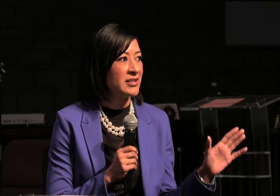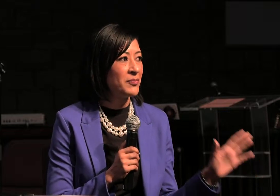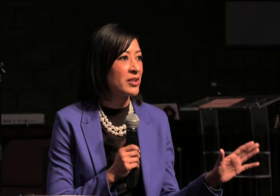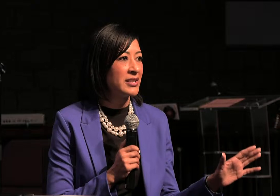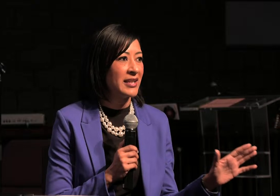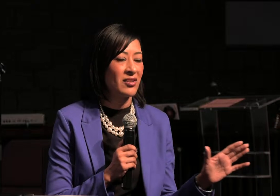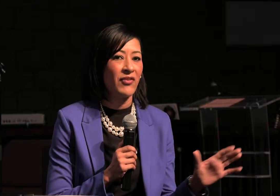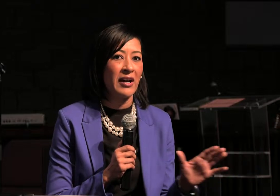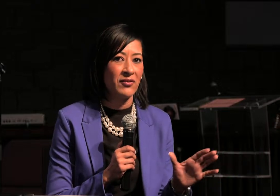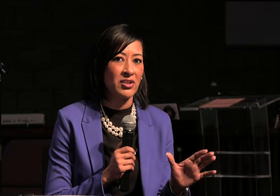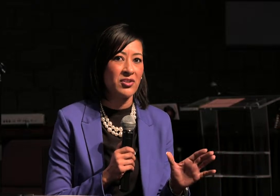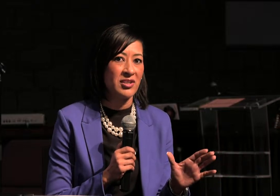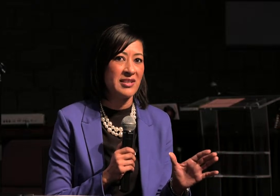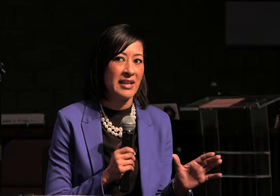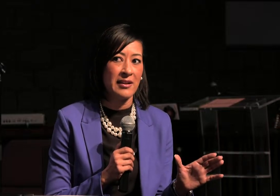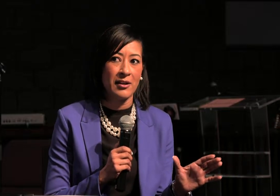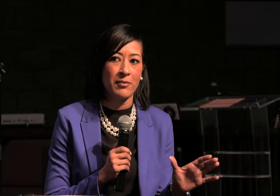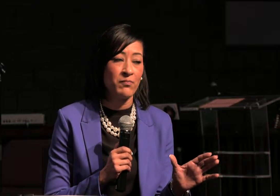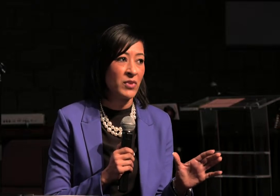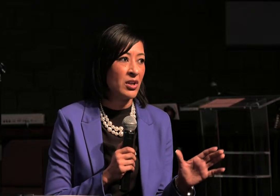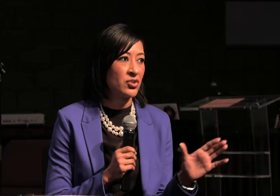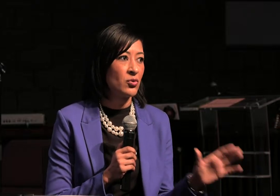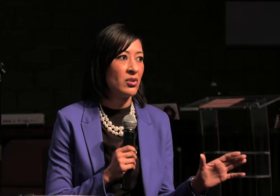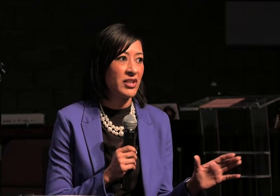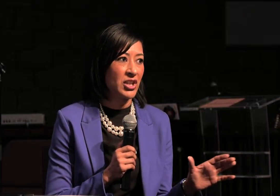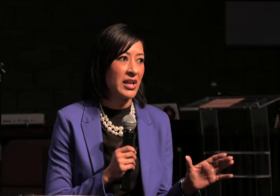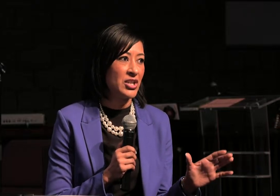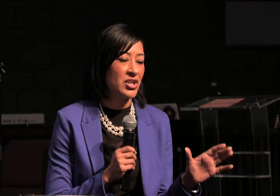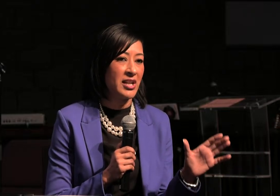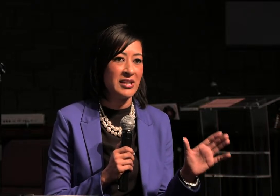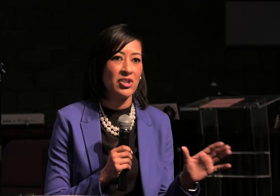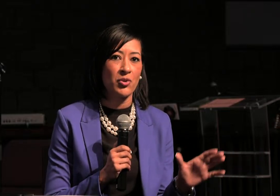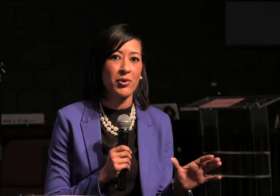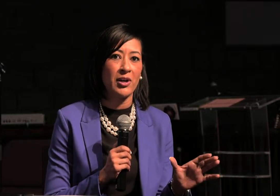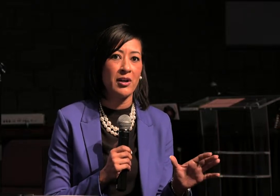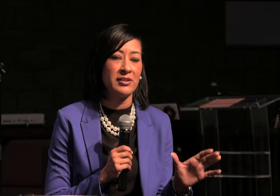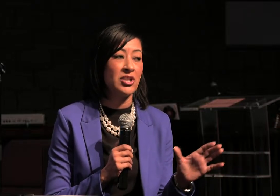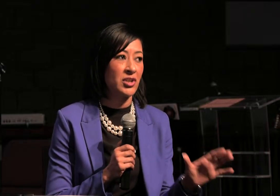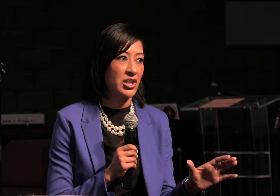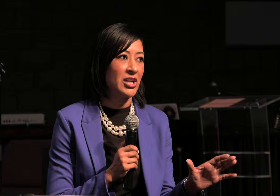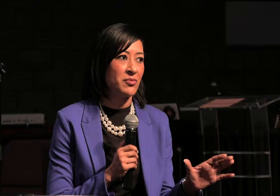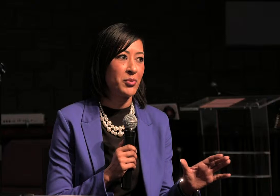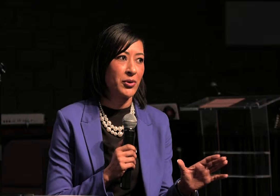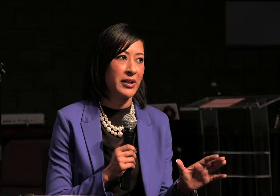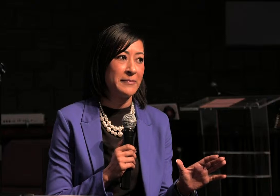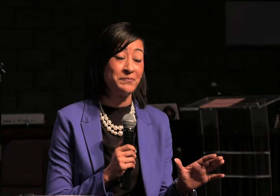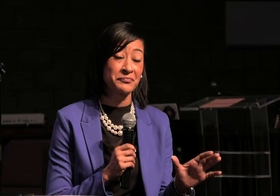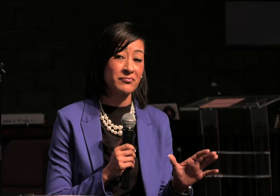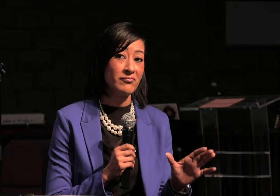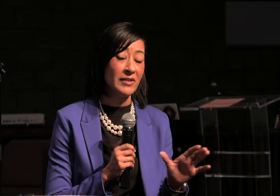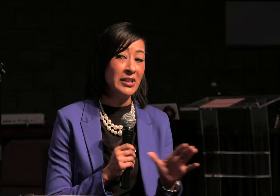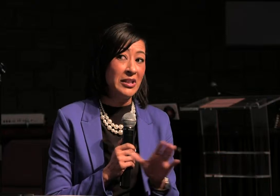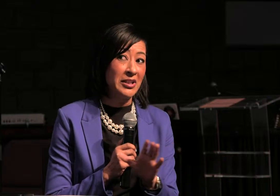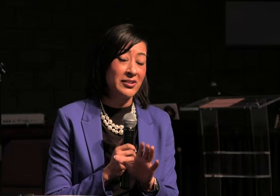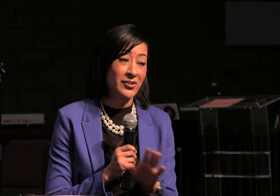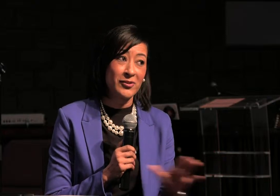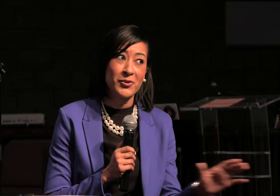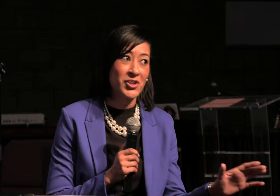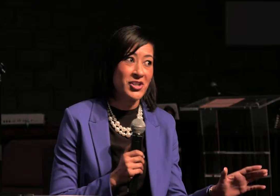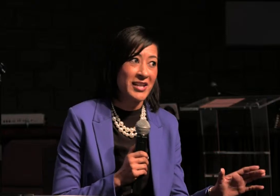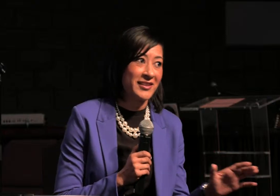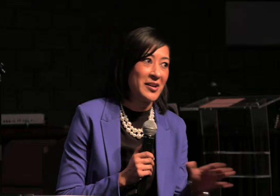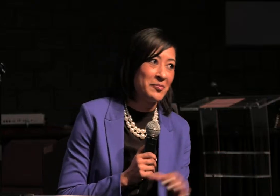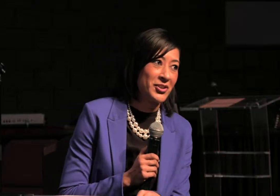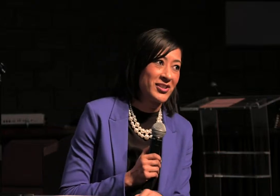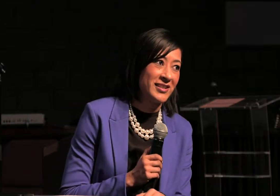It typically takes 5 years to stand up a school of education and a teacher education program. Dr.